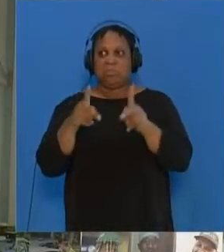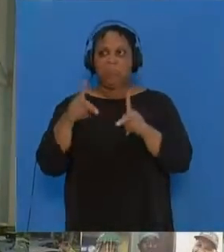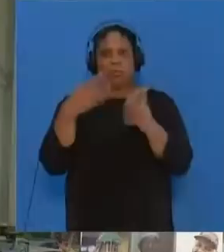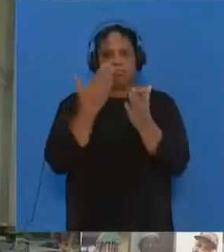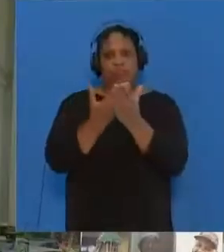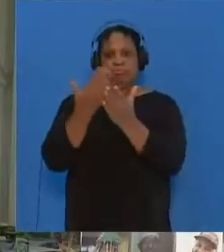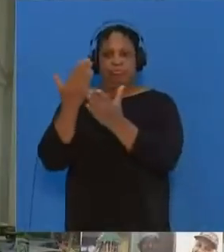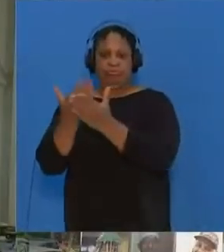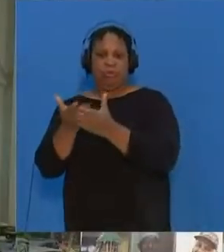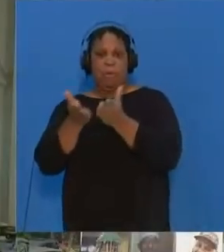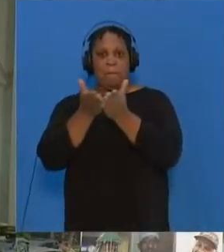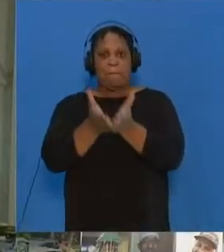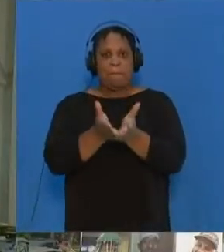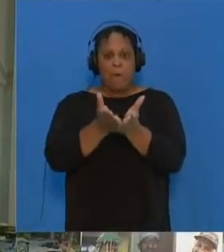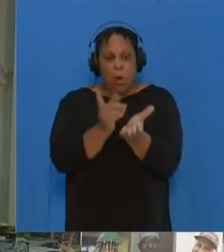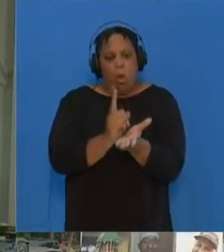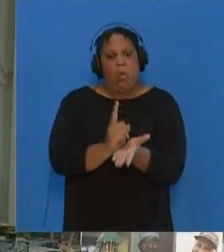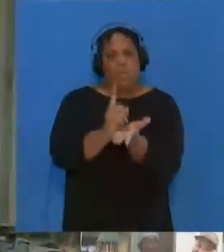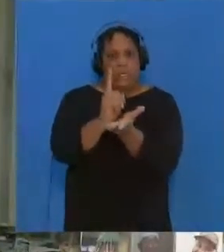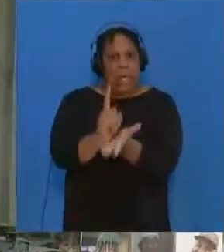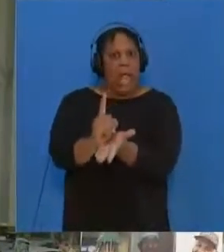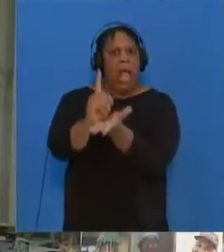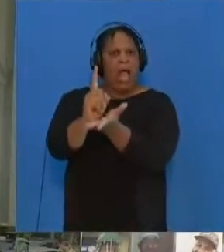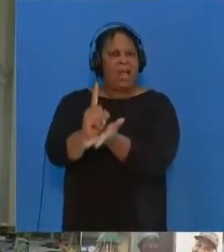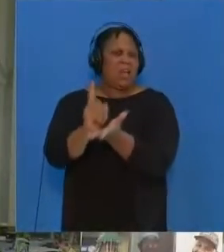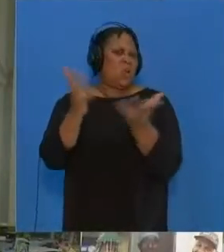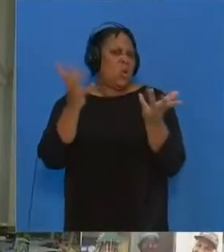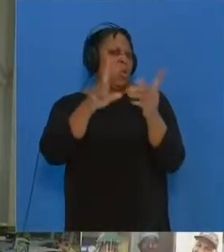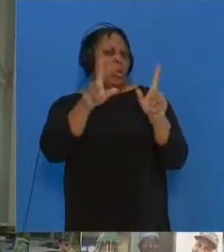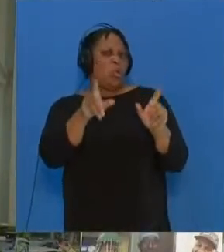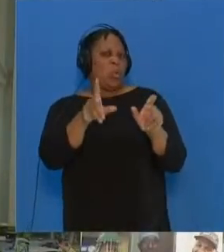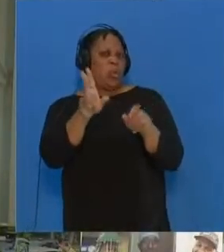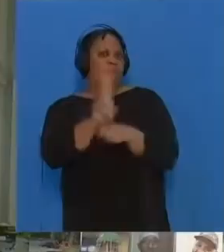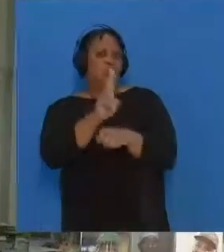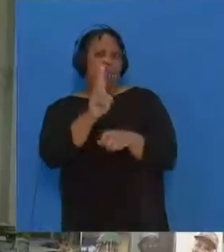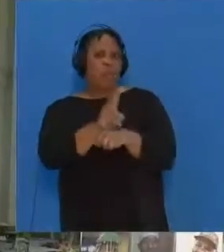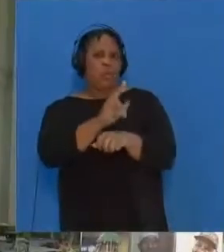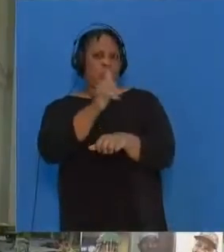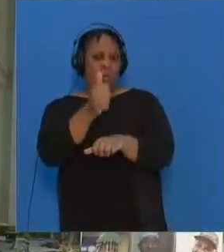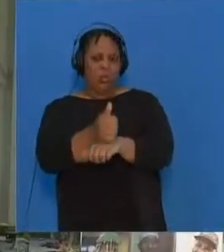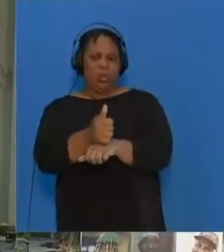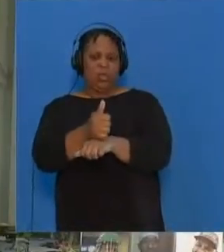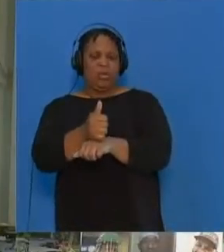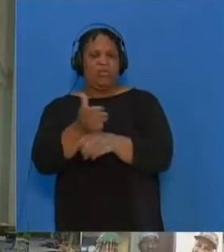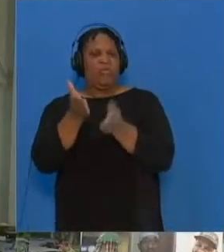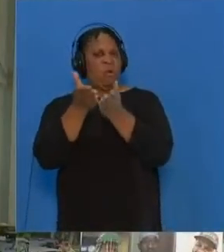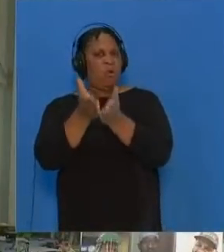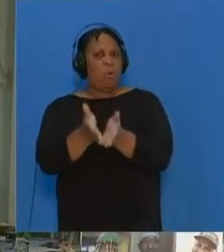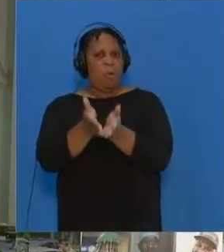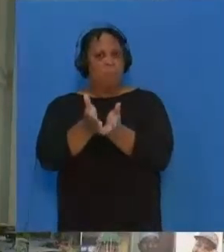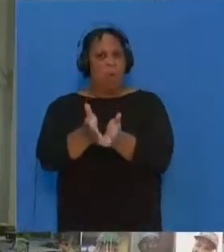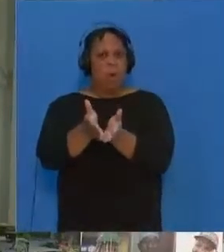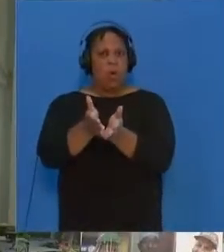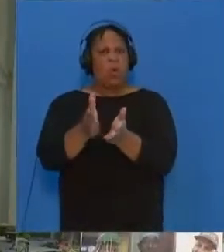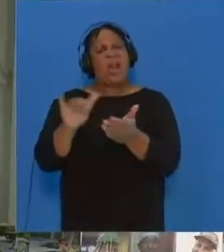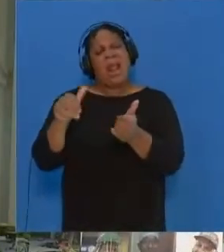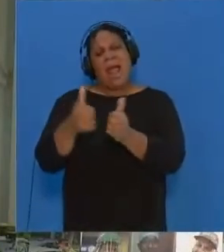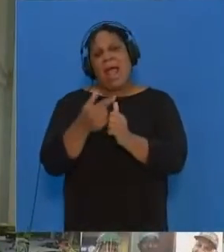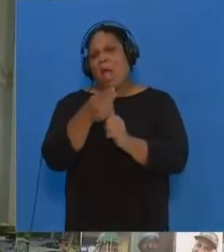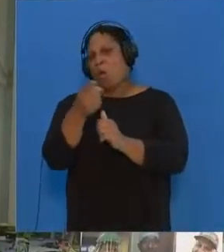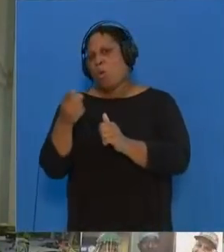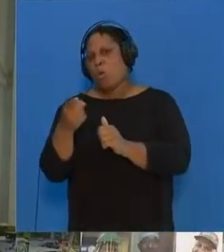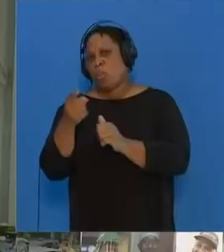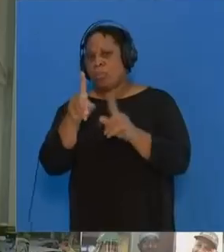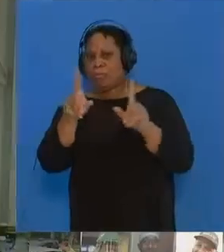to Bermuda by boat or yacht. So my question is, what testing measurements are put in place for boat travelers, as well as how will they be tested